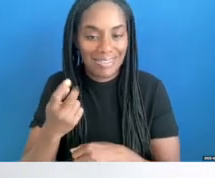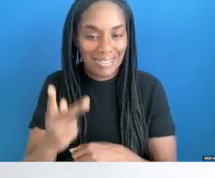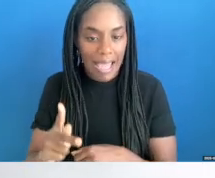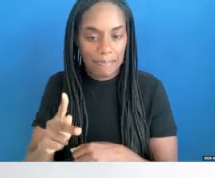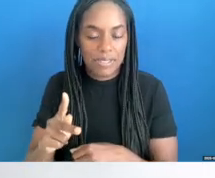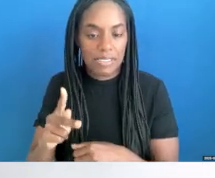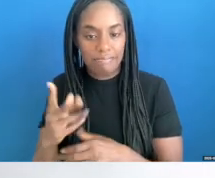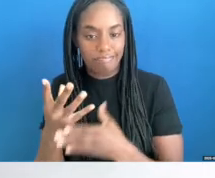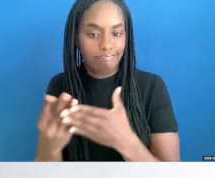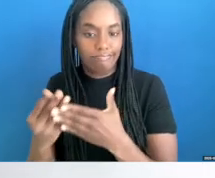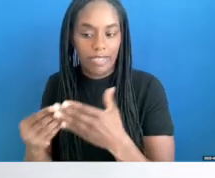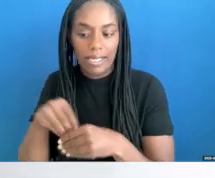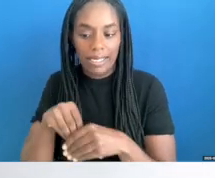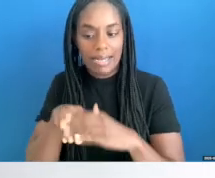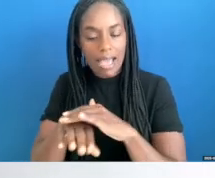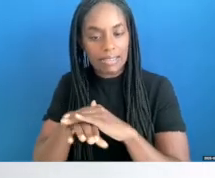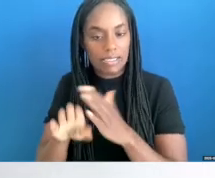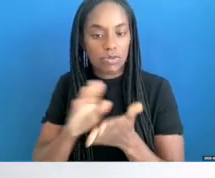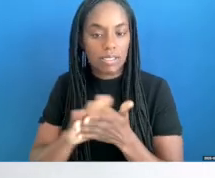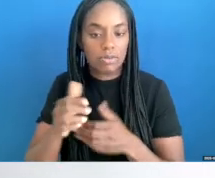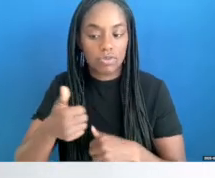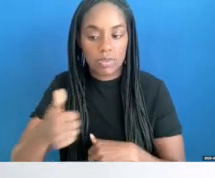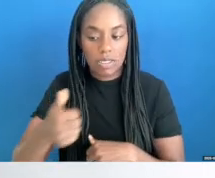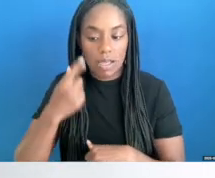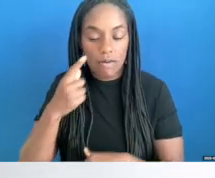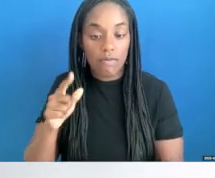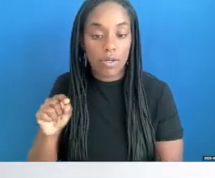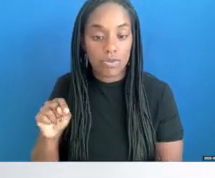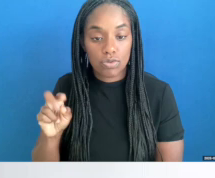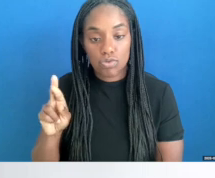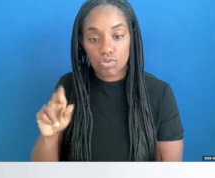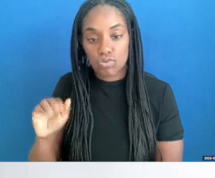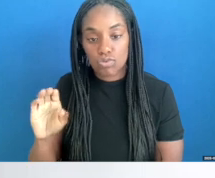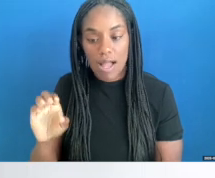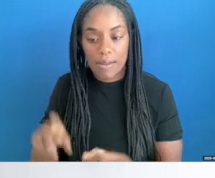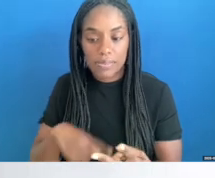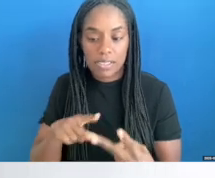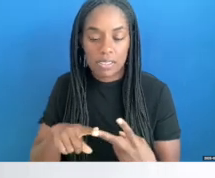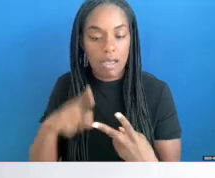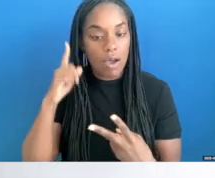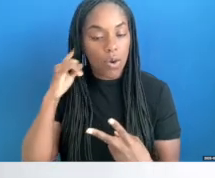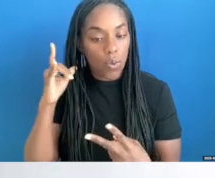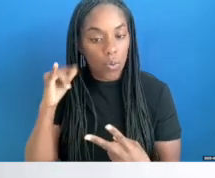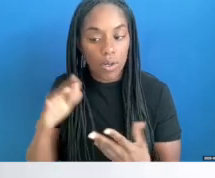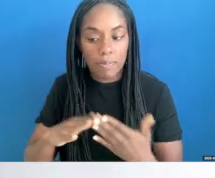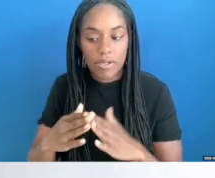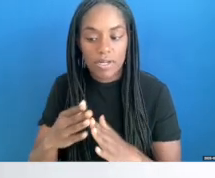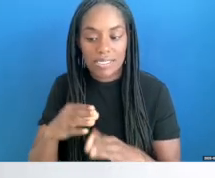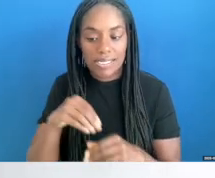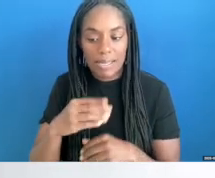clean transportation for tribes, rural communities, and Black and other communities of color.